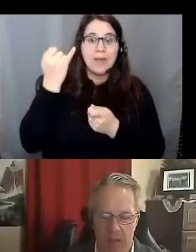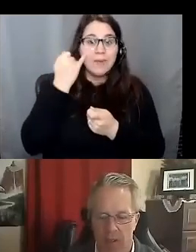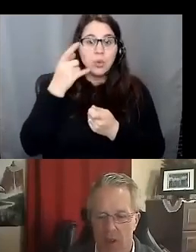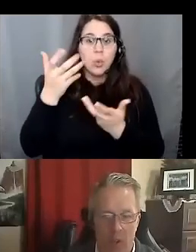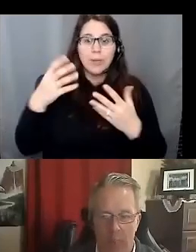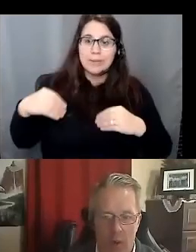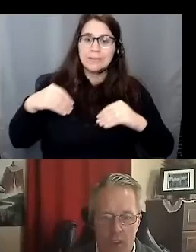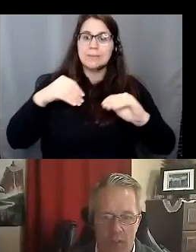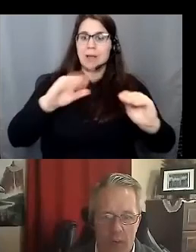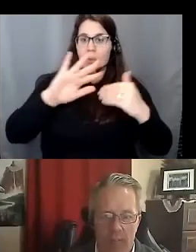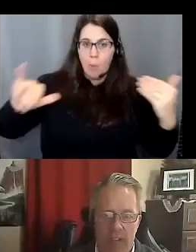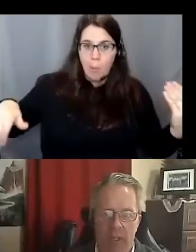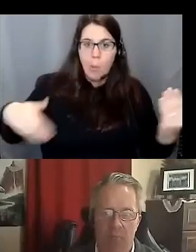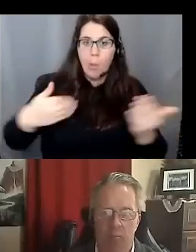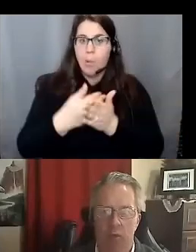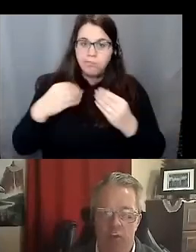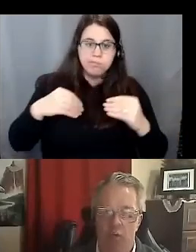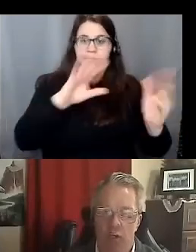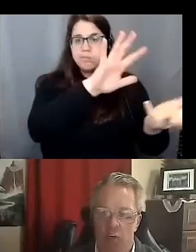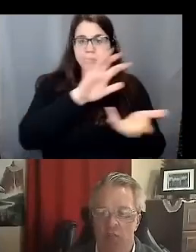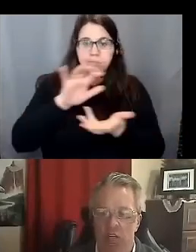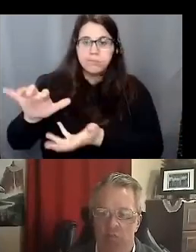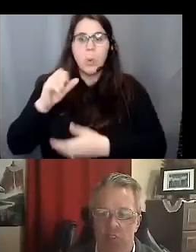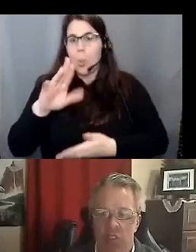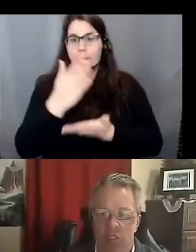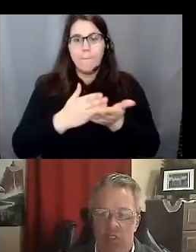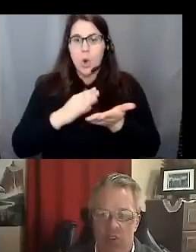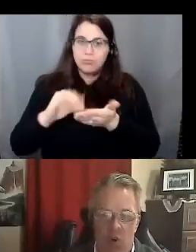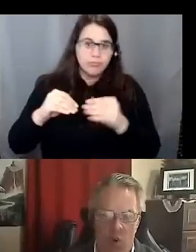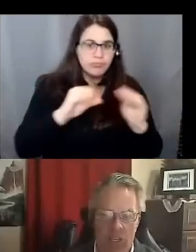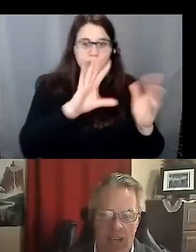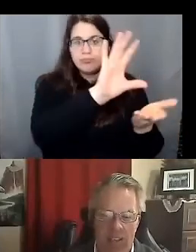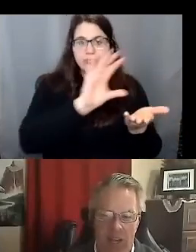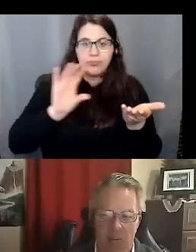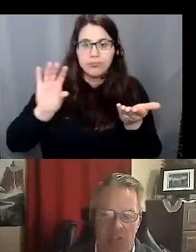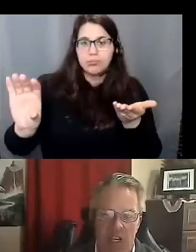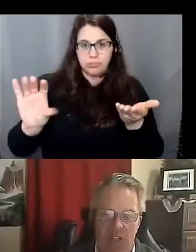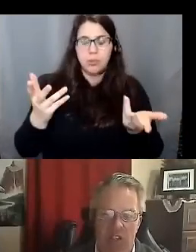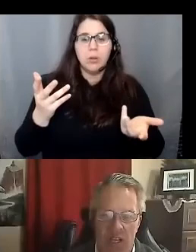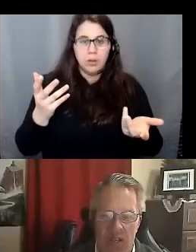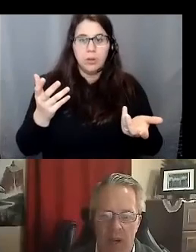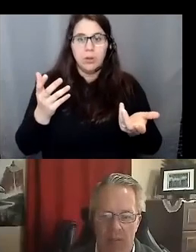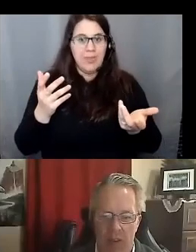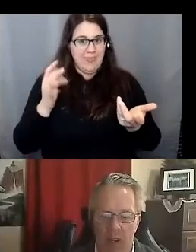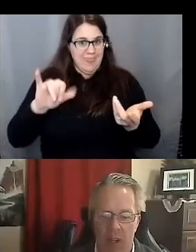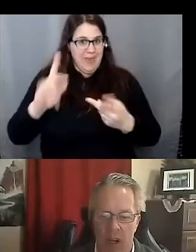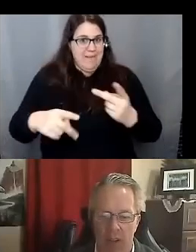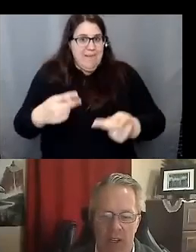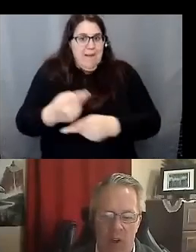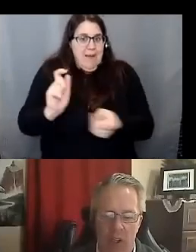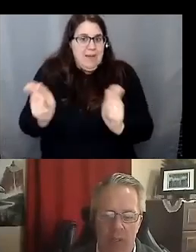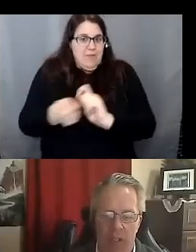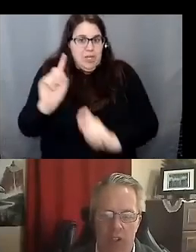of all or a portion of one investment and move it to another investment. So only that type of change, and by federal